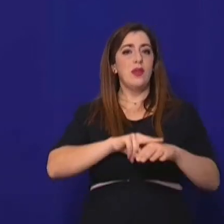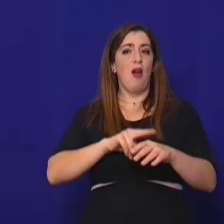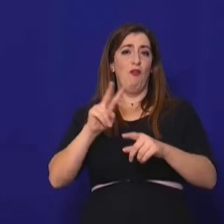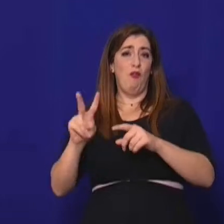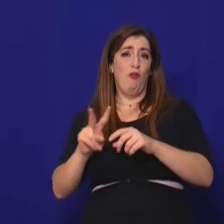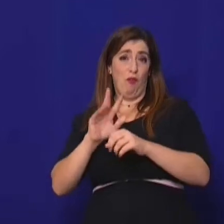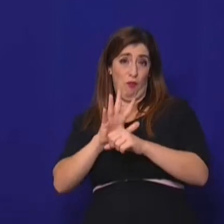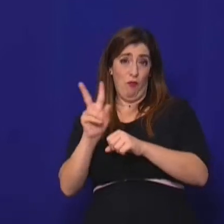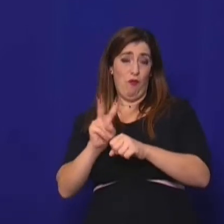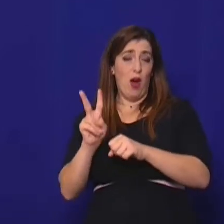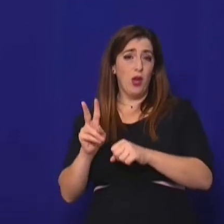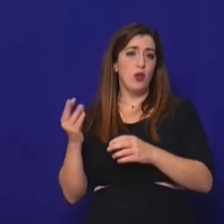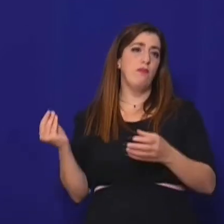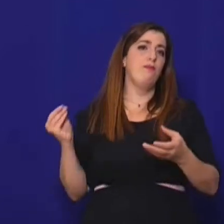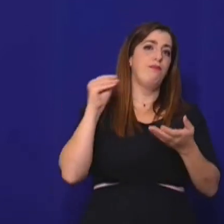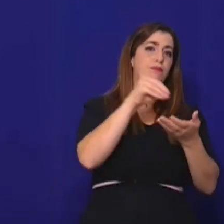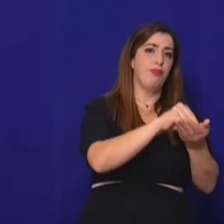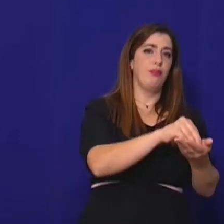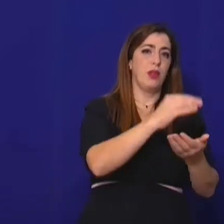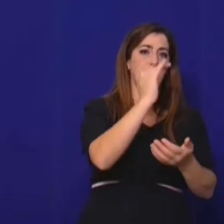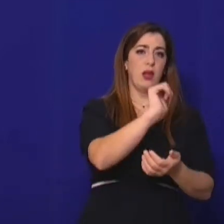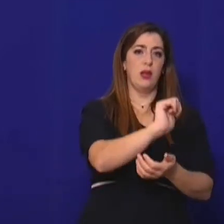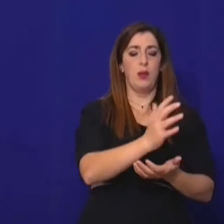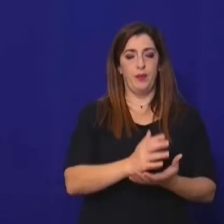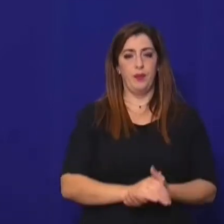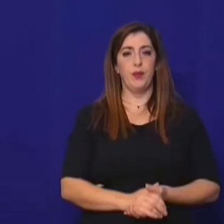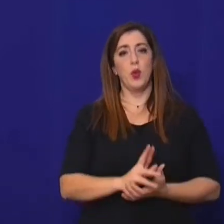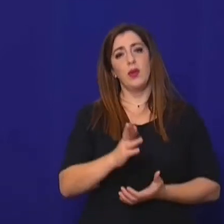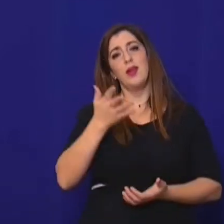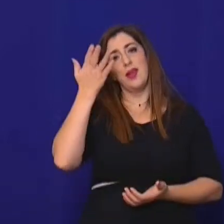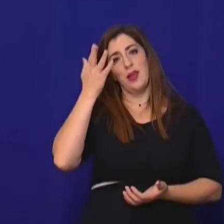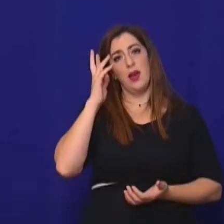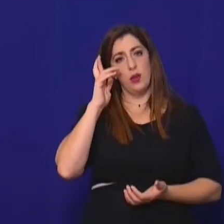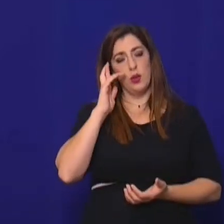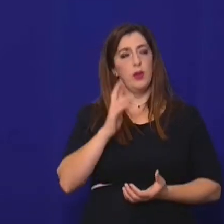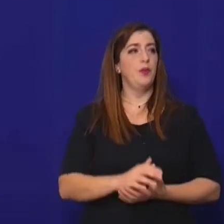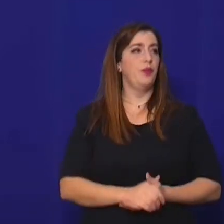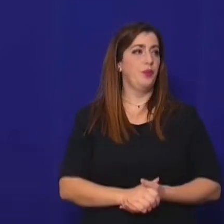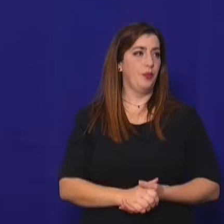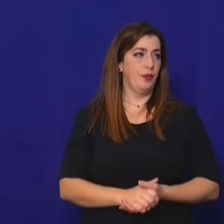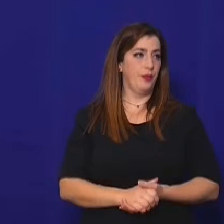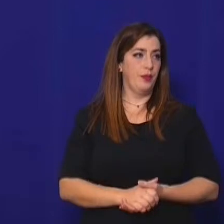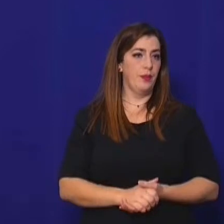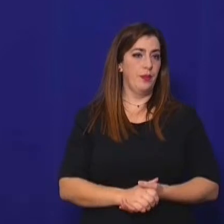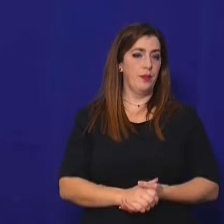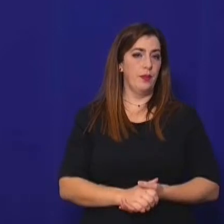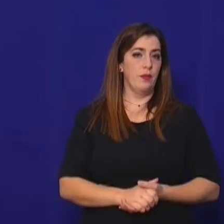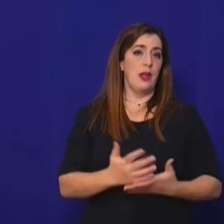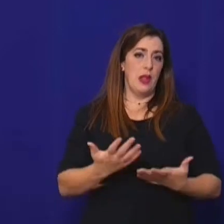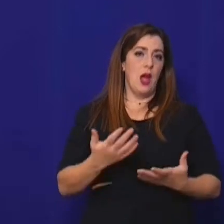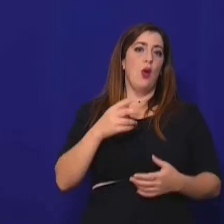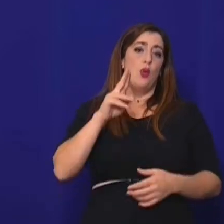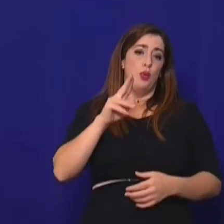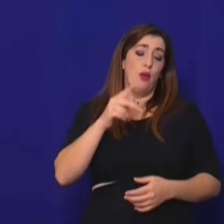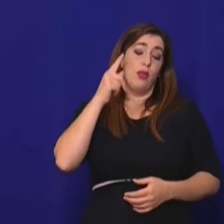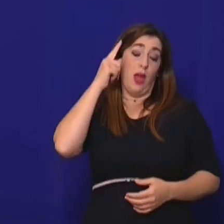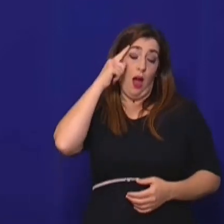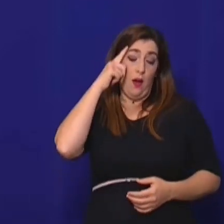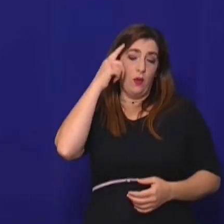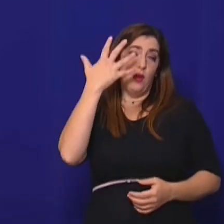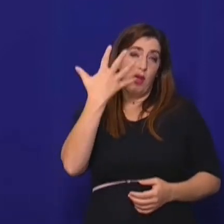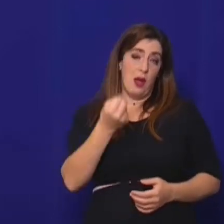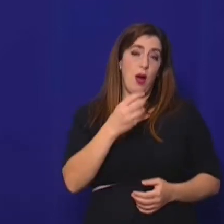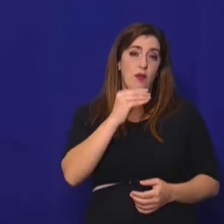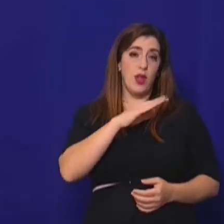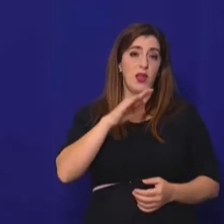qegħdin impoġġuhom f'riskju. Għalulna wkoll li hemm nies li forsi qegħdin jippjanaw jew ikelha diġà krew